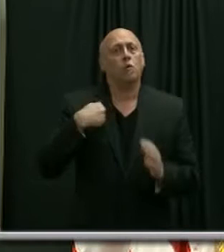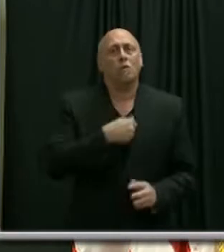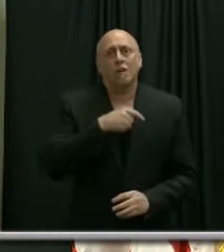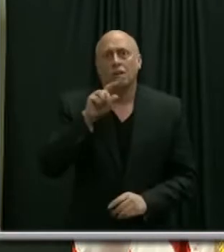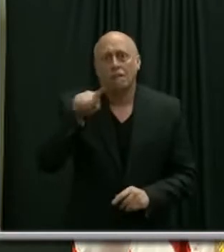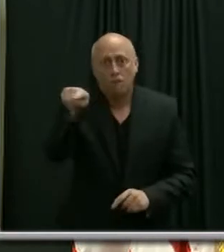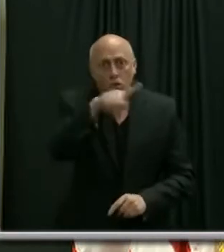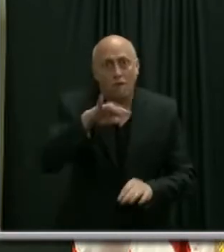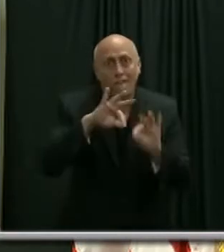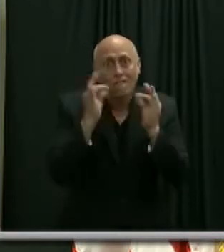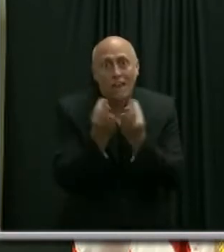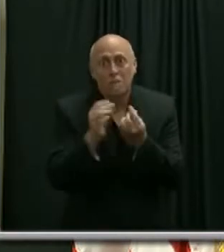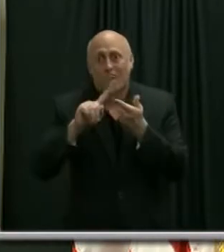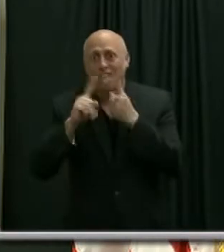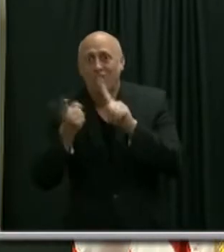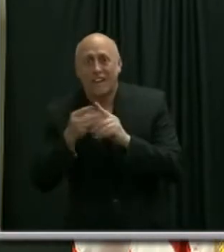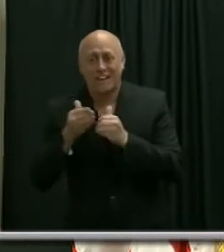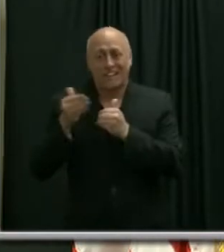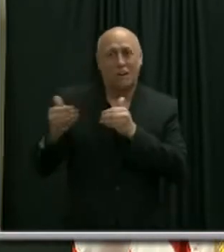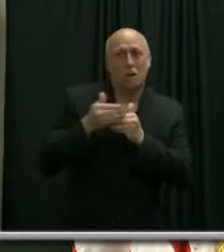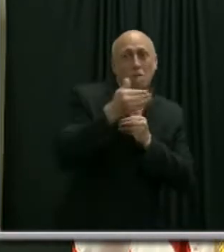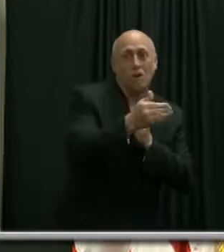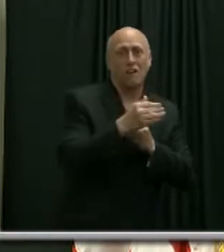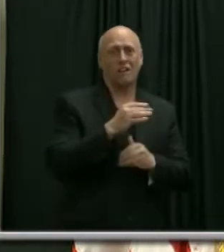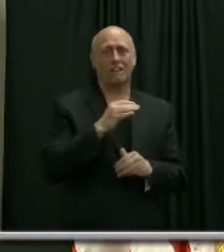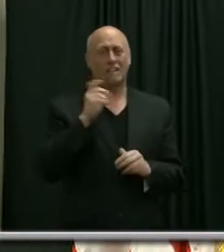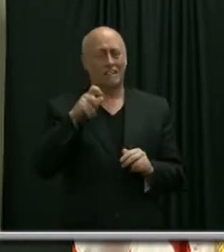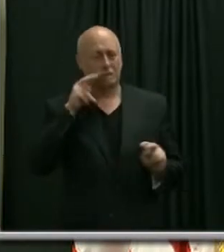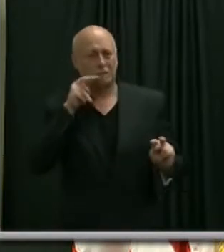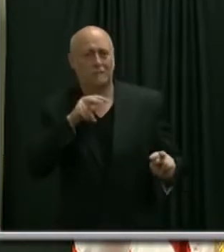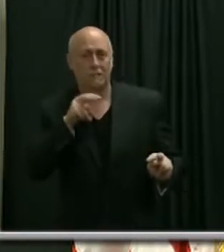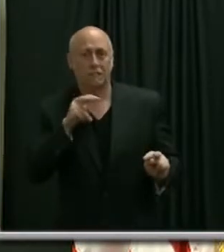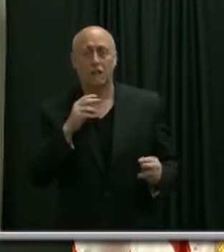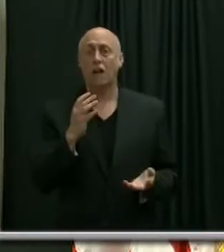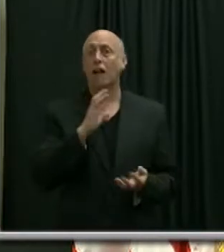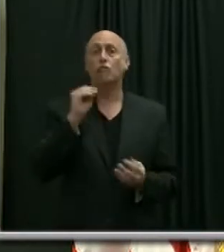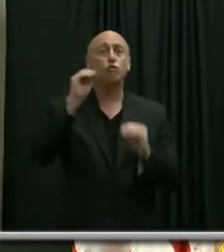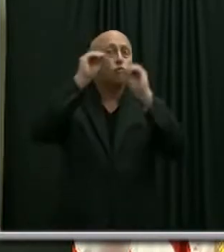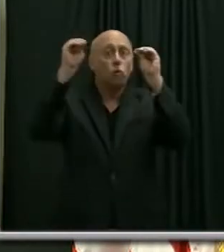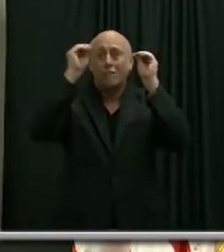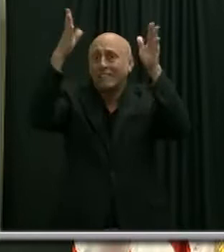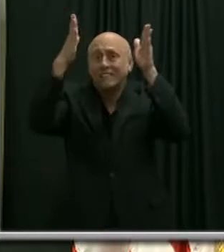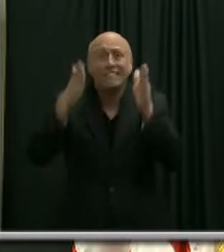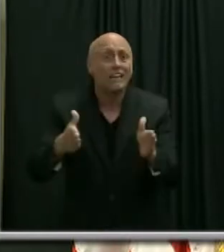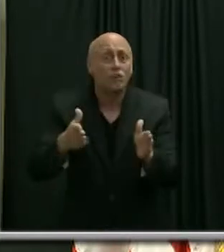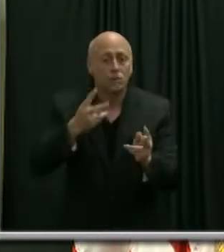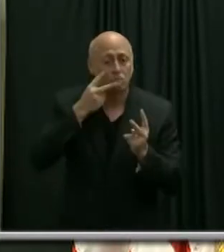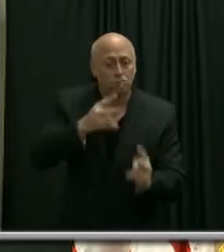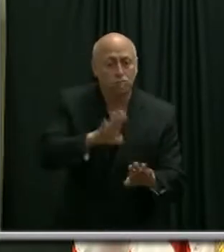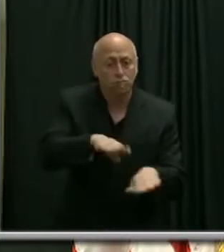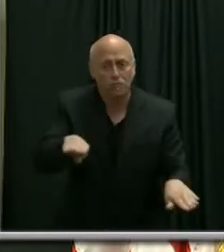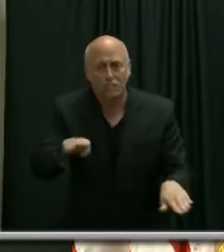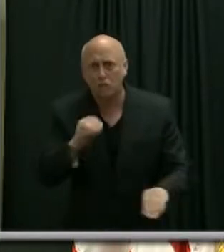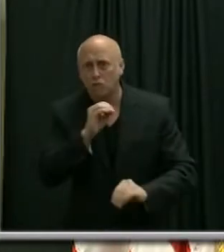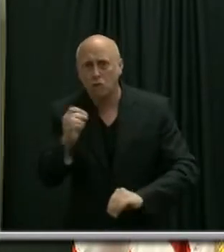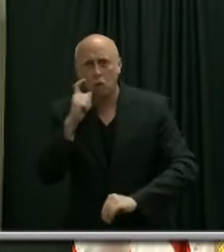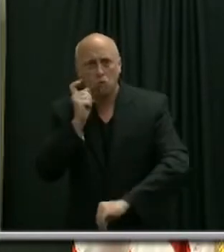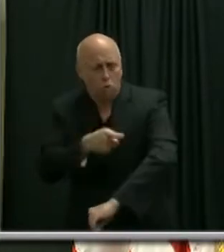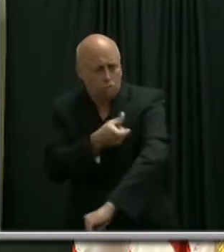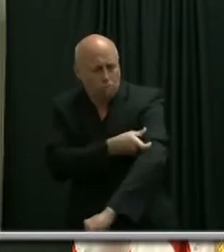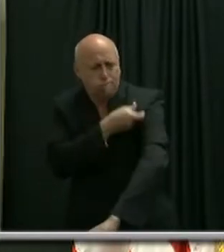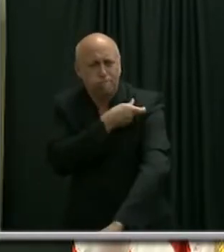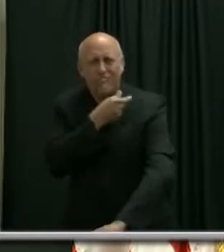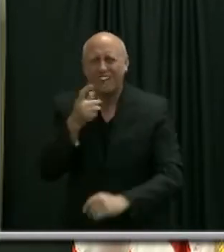friends, neighbors, and especially in the case of children, without the presence of teachers in their lives, there's no one there to notice